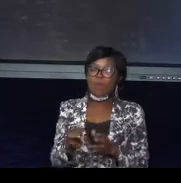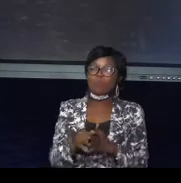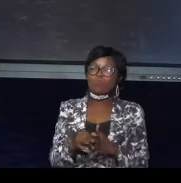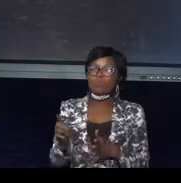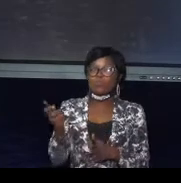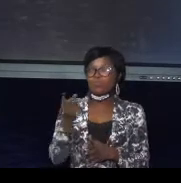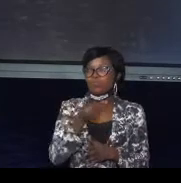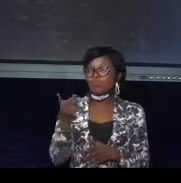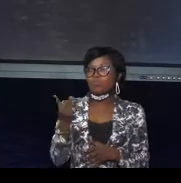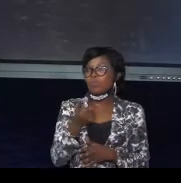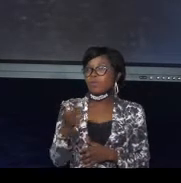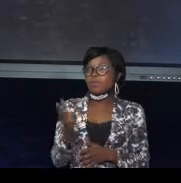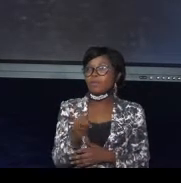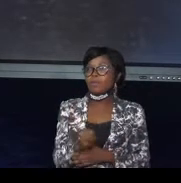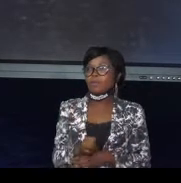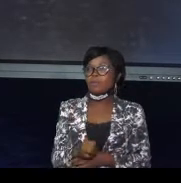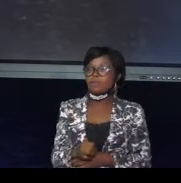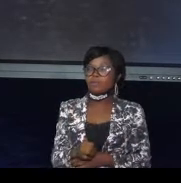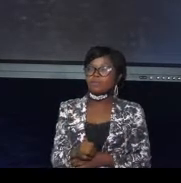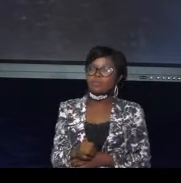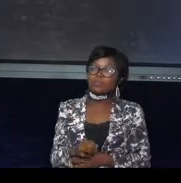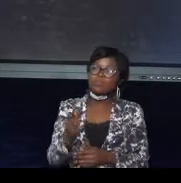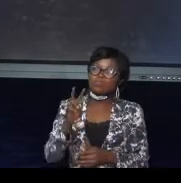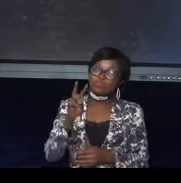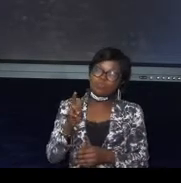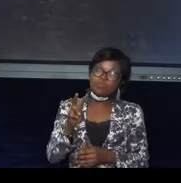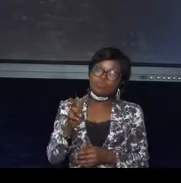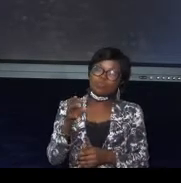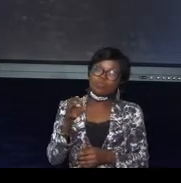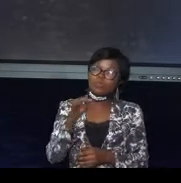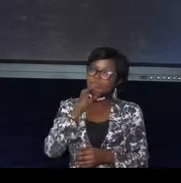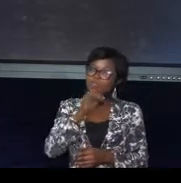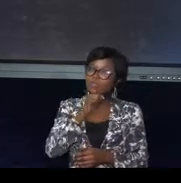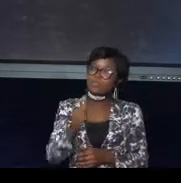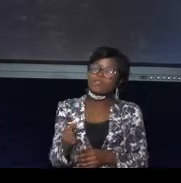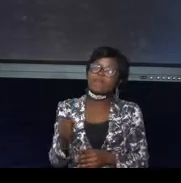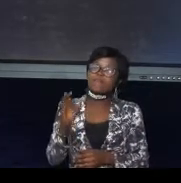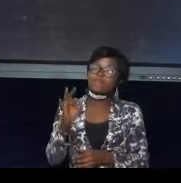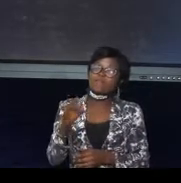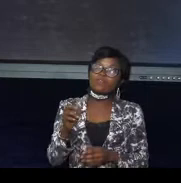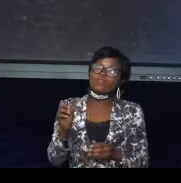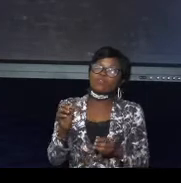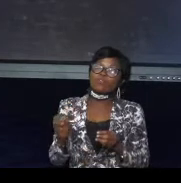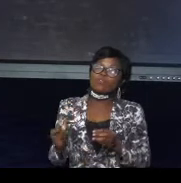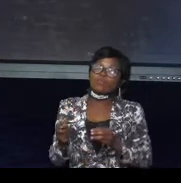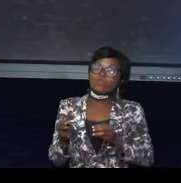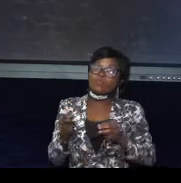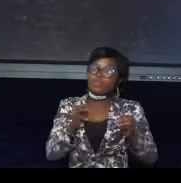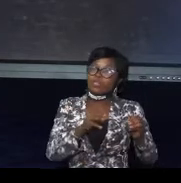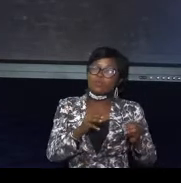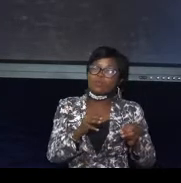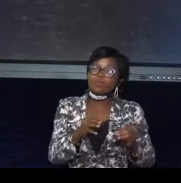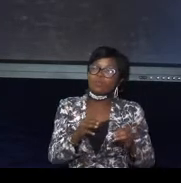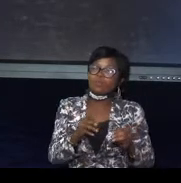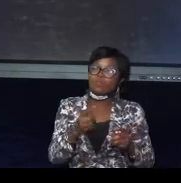4, 6, 8, and 0, 2 is a factor. So 2 is a factor of this. So we just divide by 2. Put 2